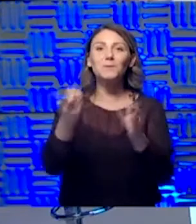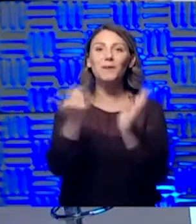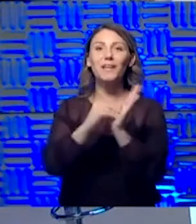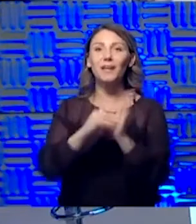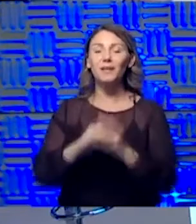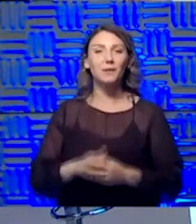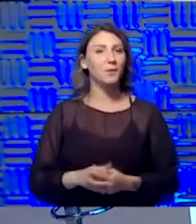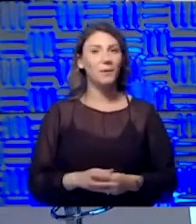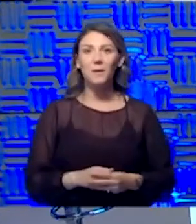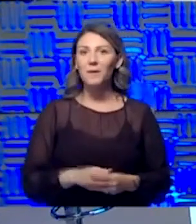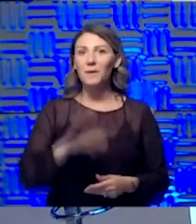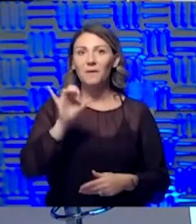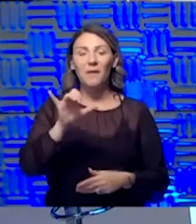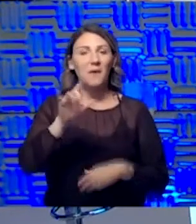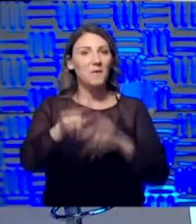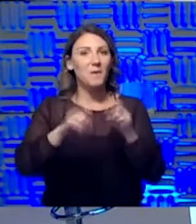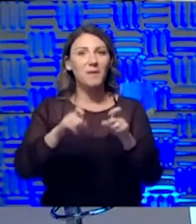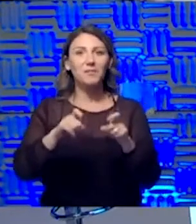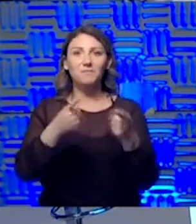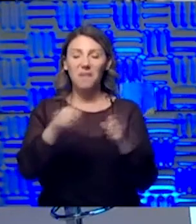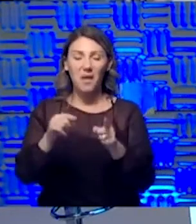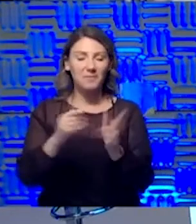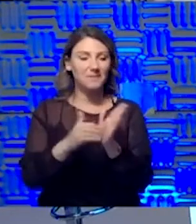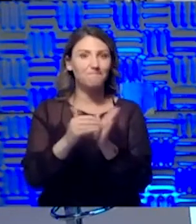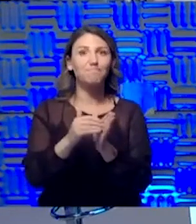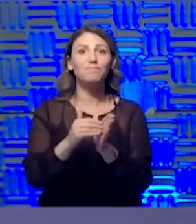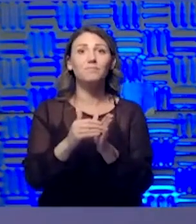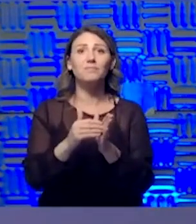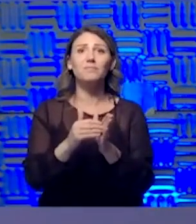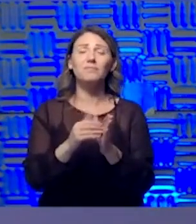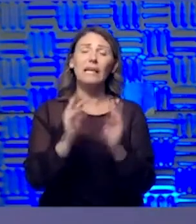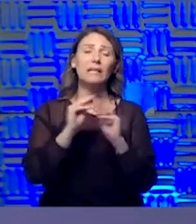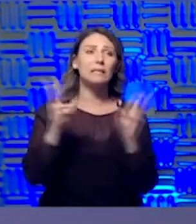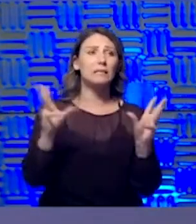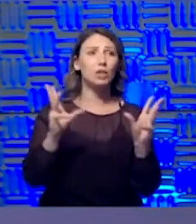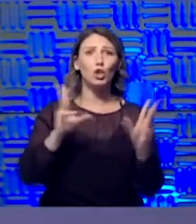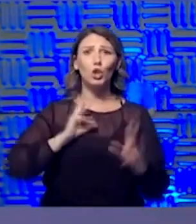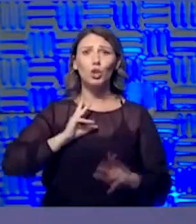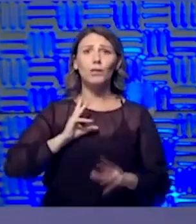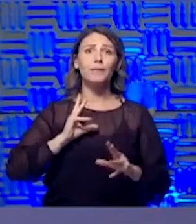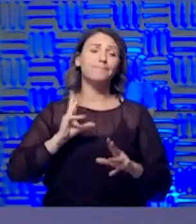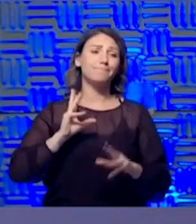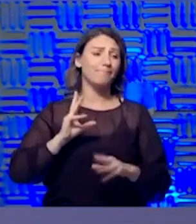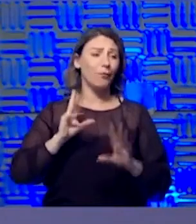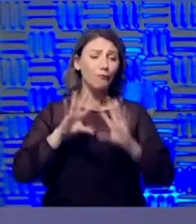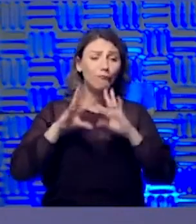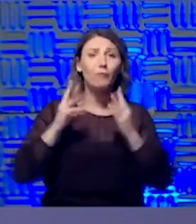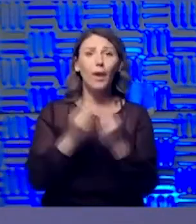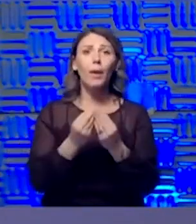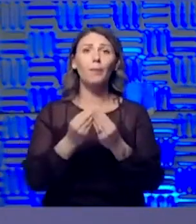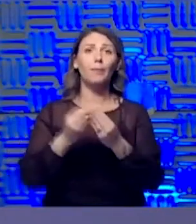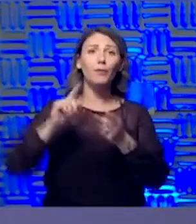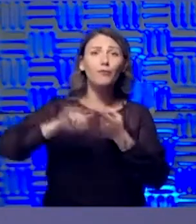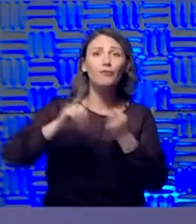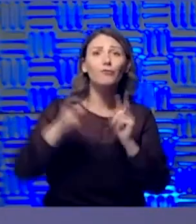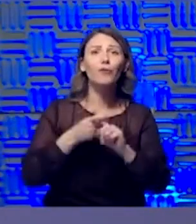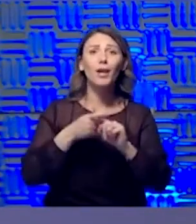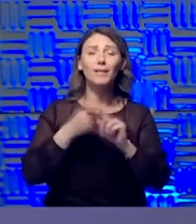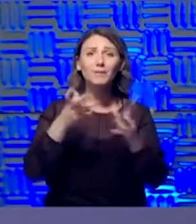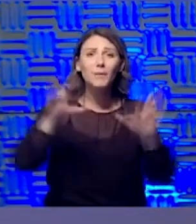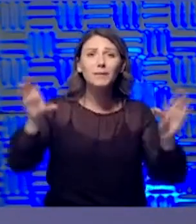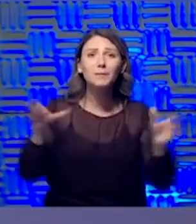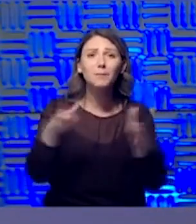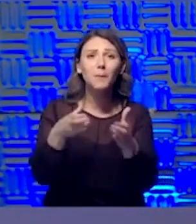That question has been asked a few times, and clearly getting together with family and friends, those are things that we all want to do. But I